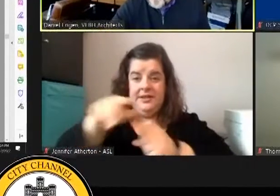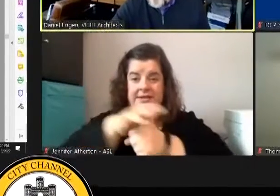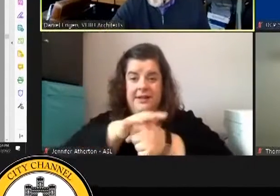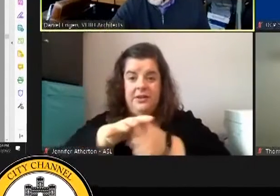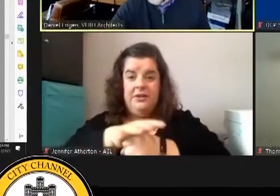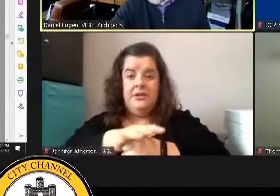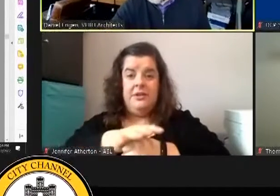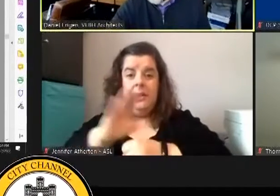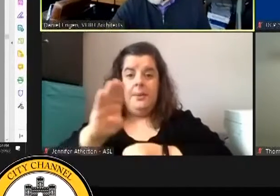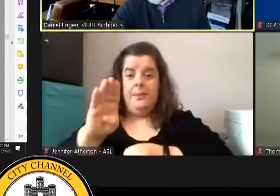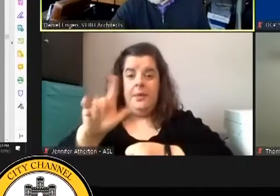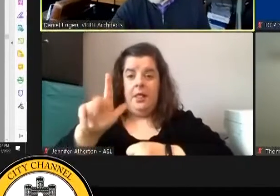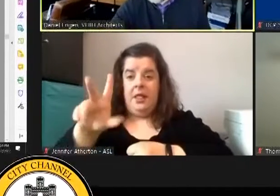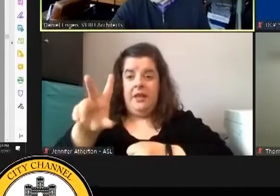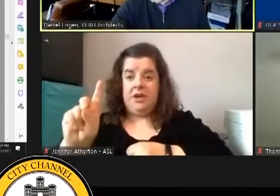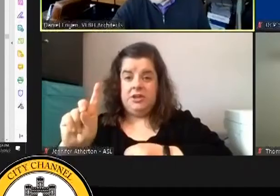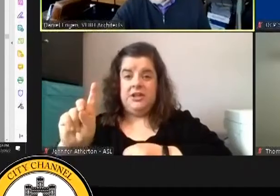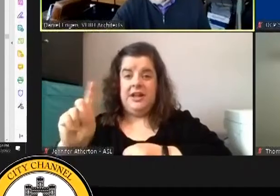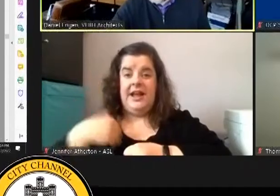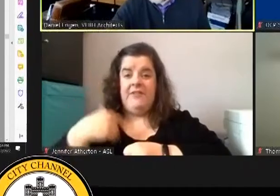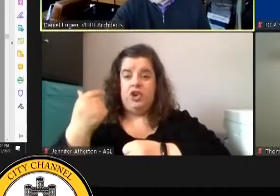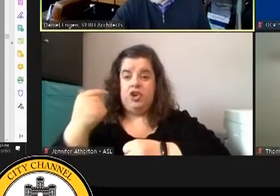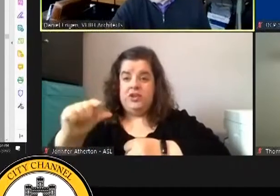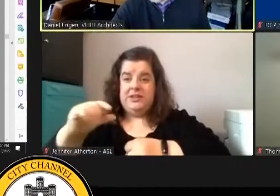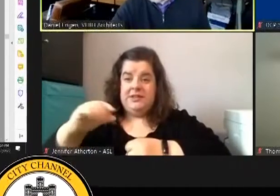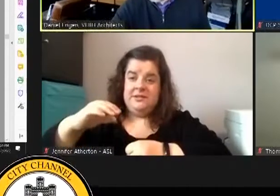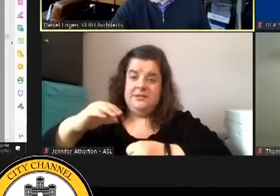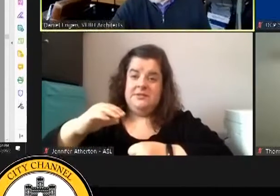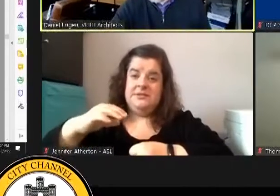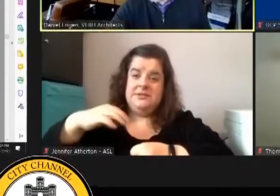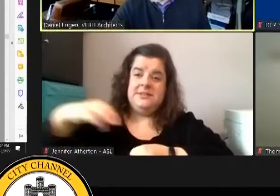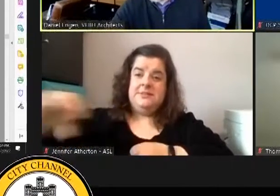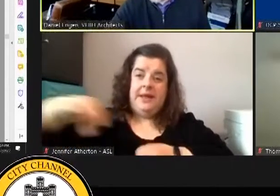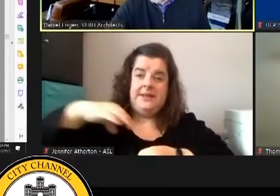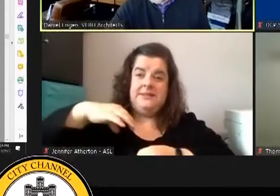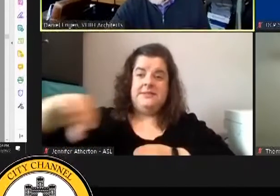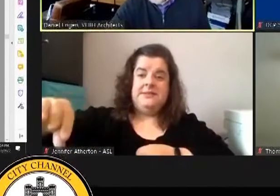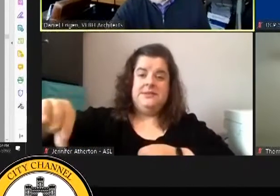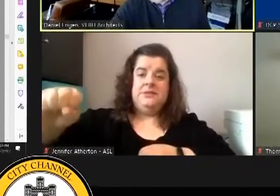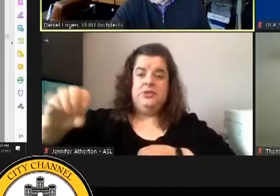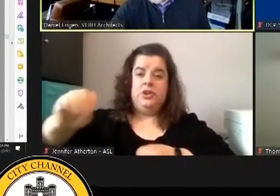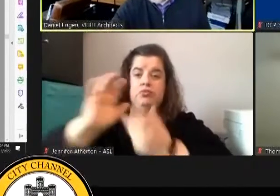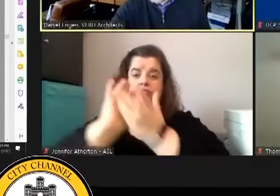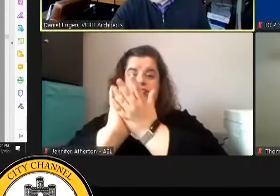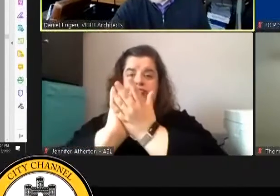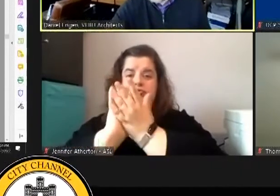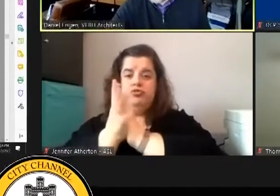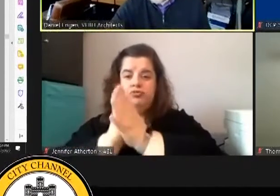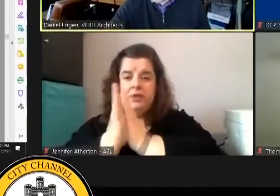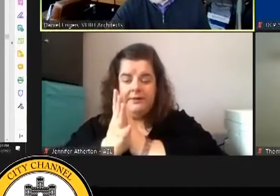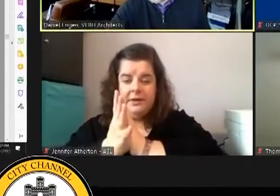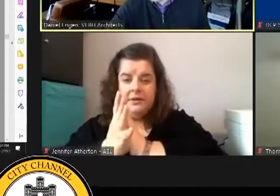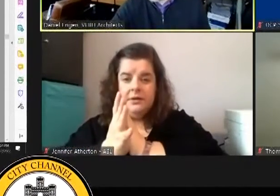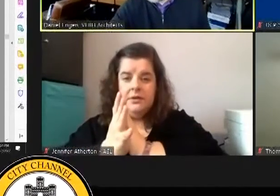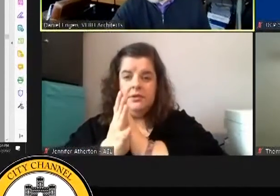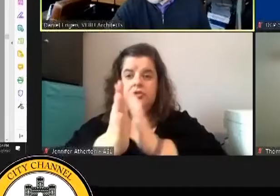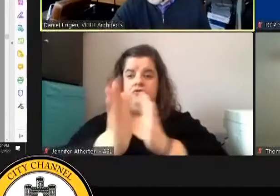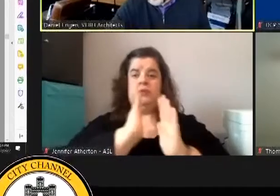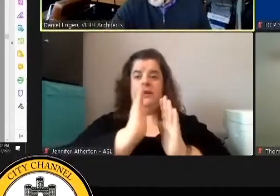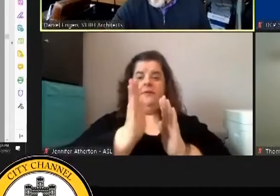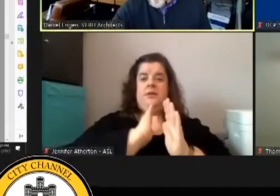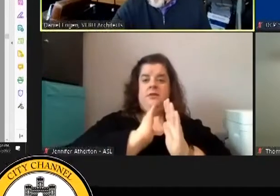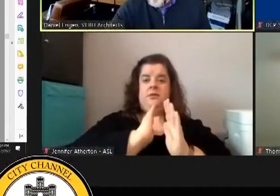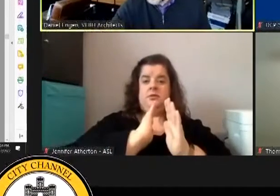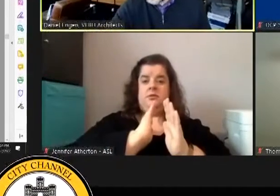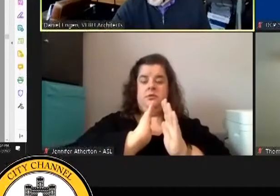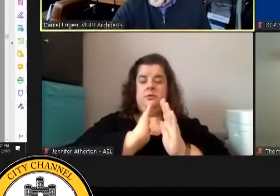has green space. So this traffic is heading towards town, and on